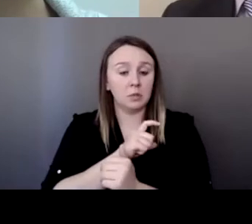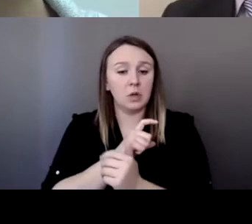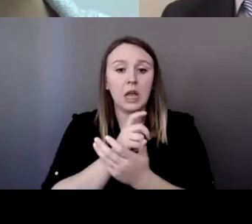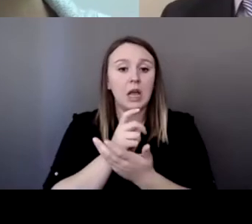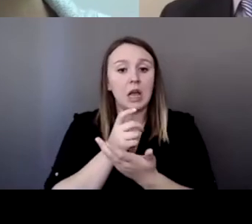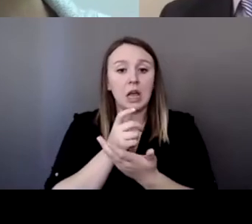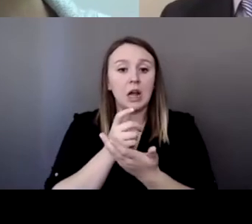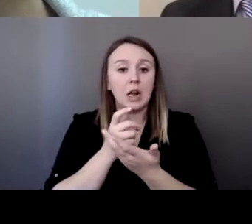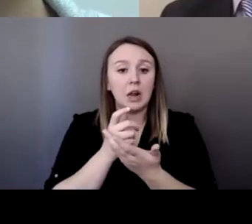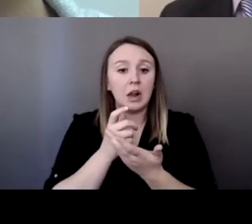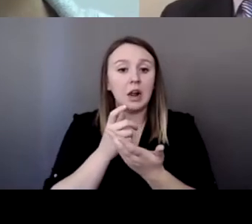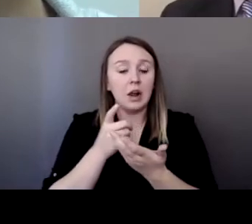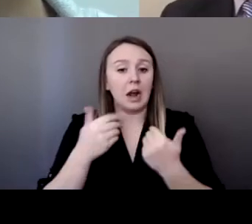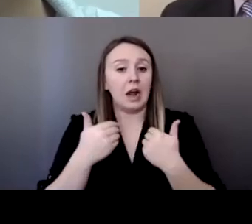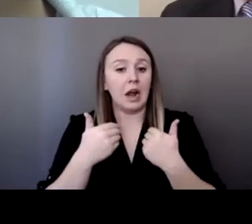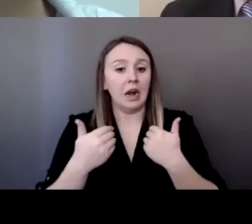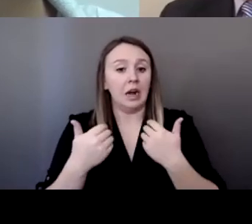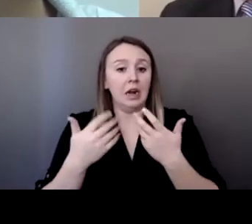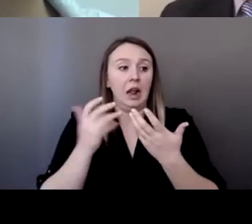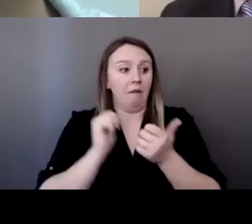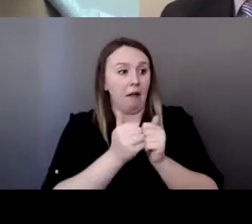their actions in missing persons cases.